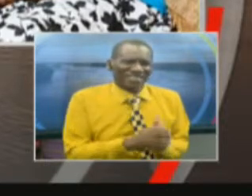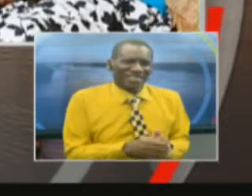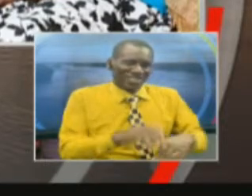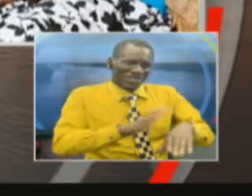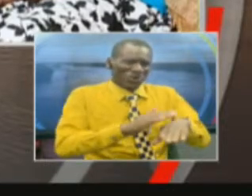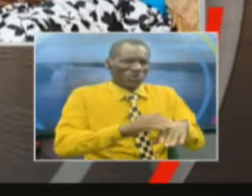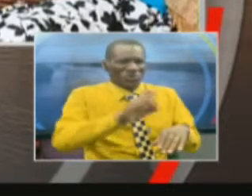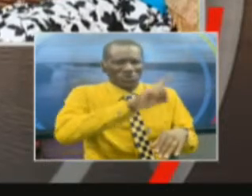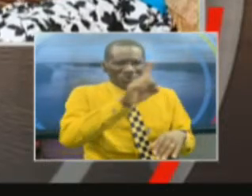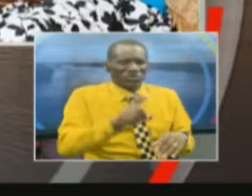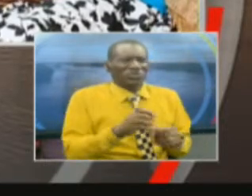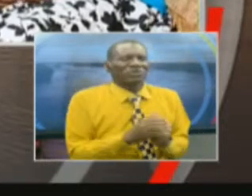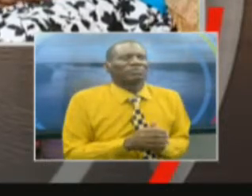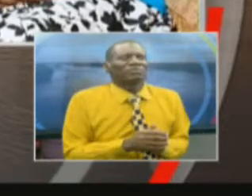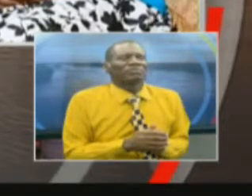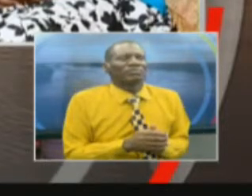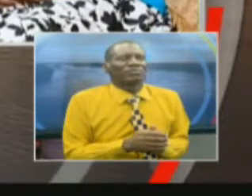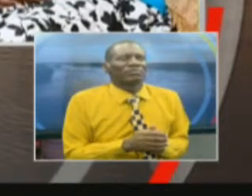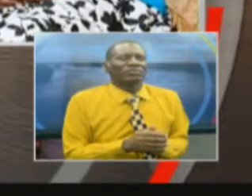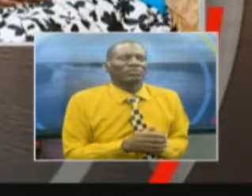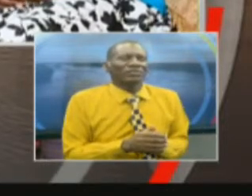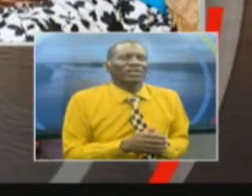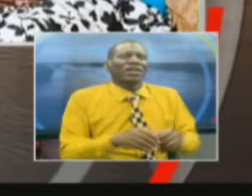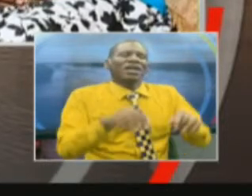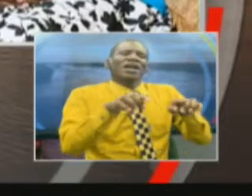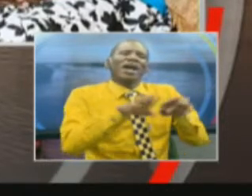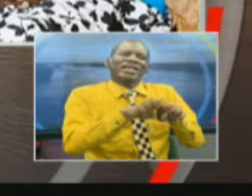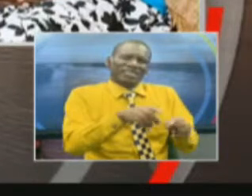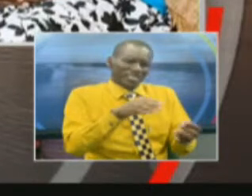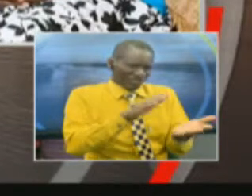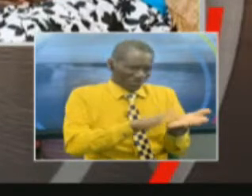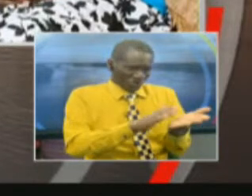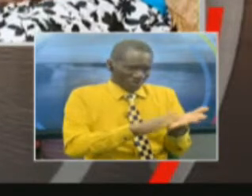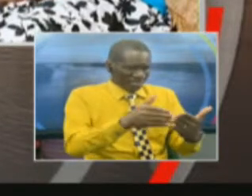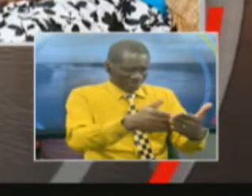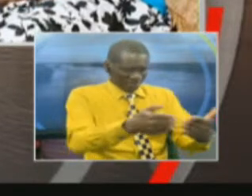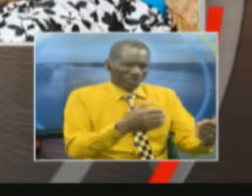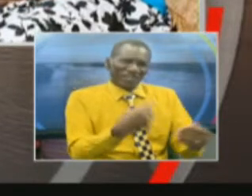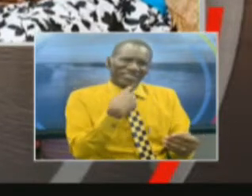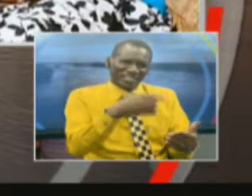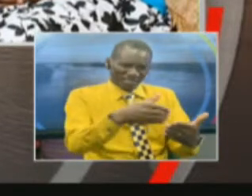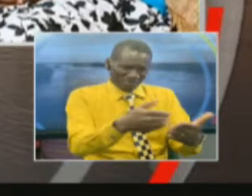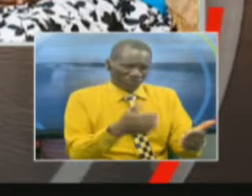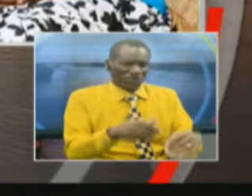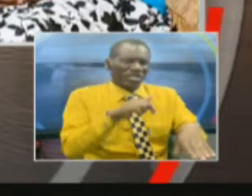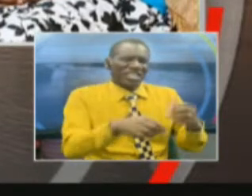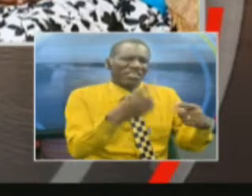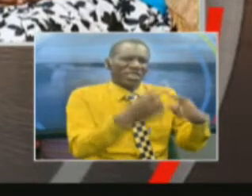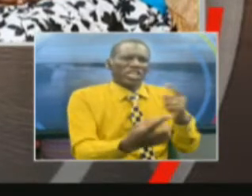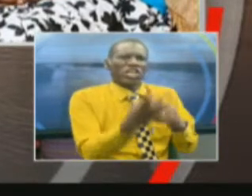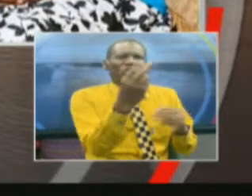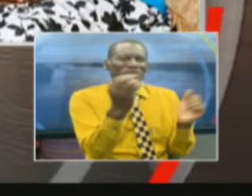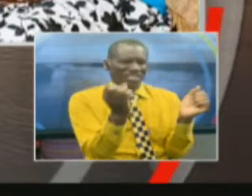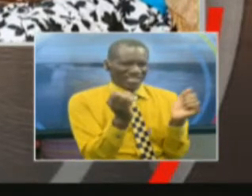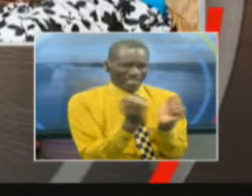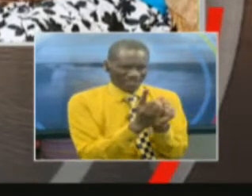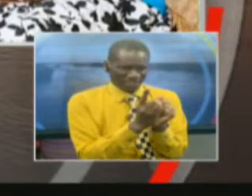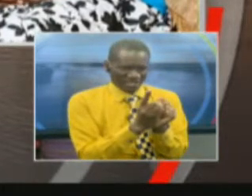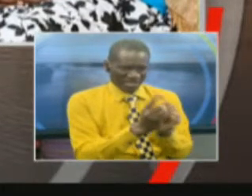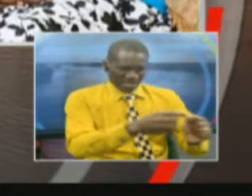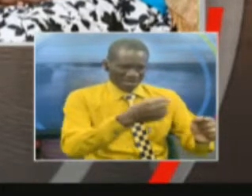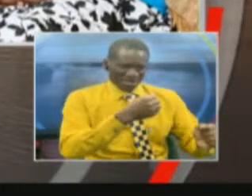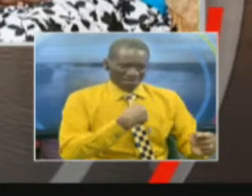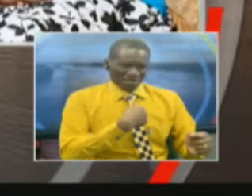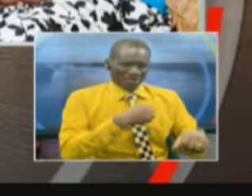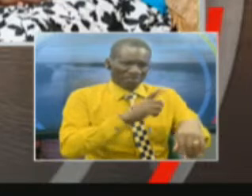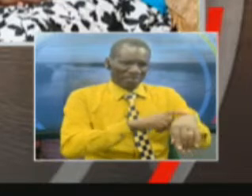Good question. As she commented earlier, in 2011, I was